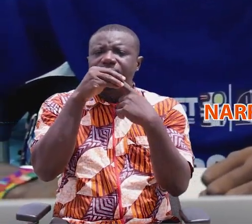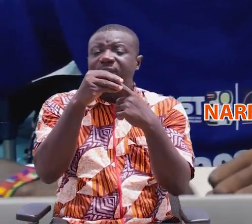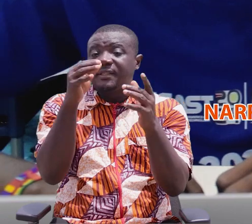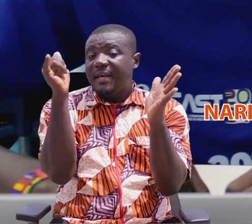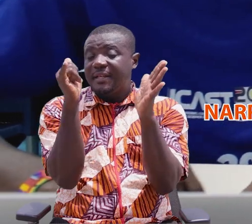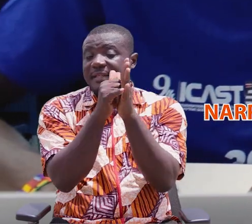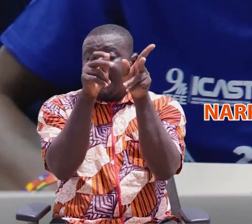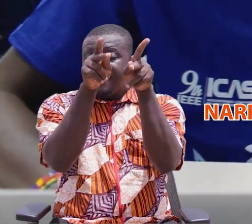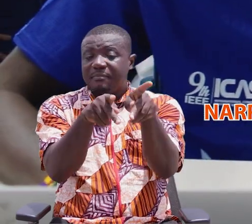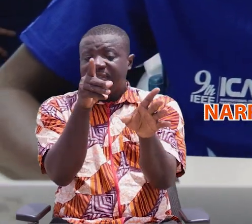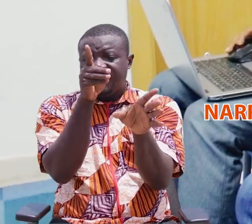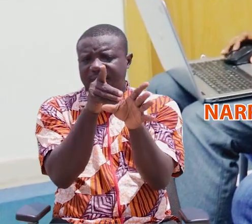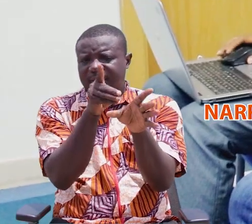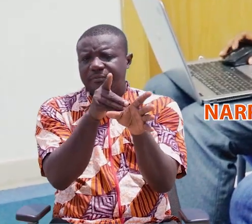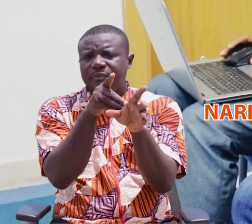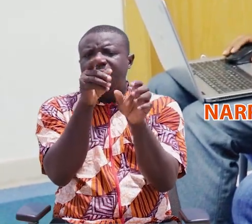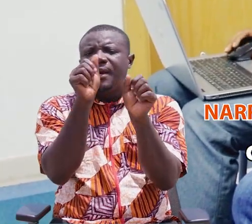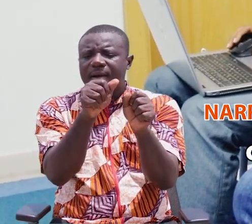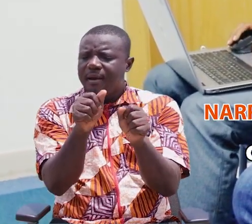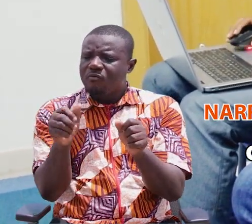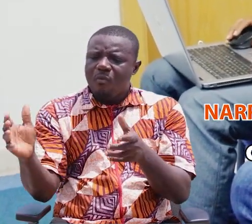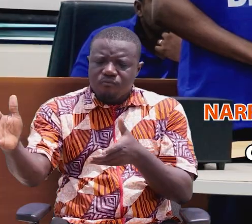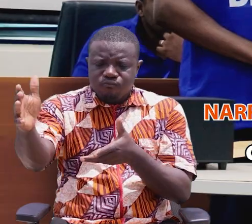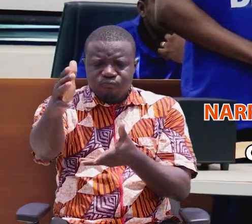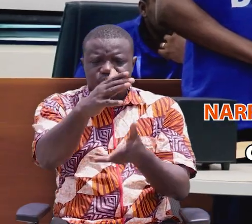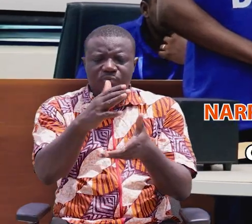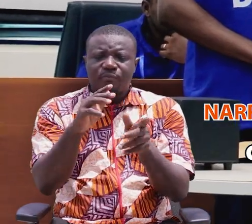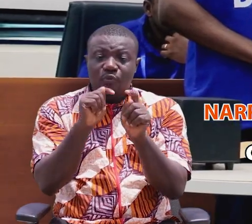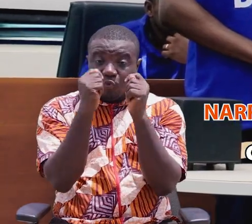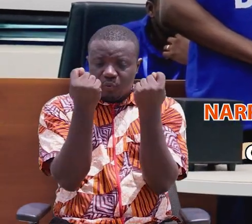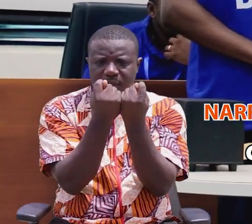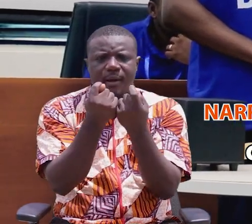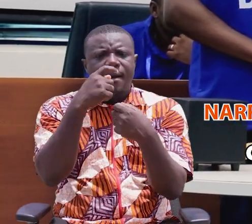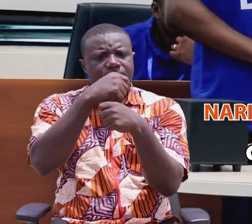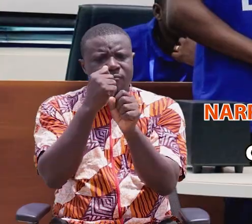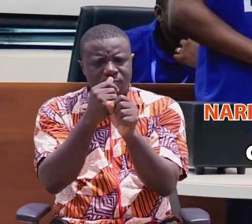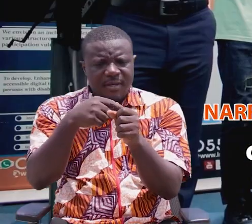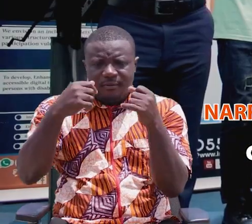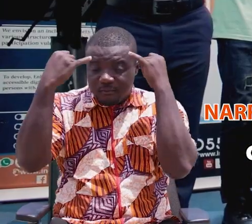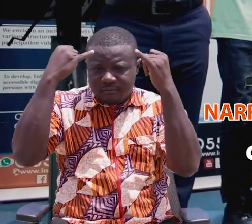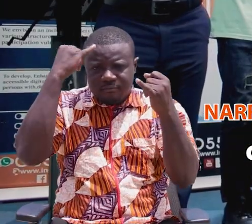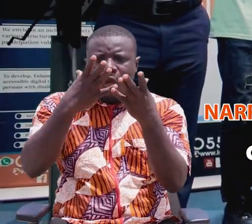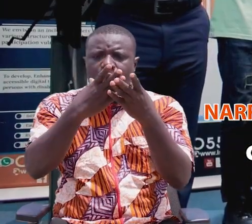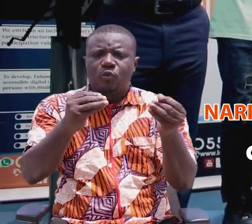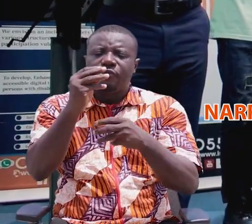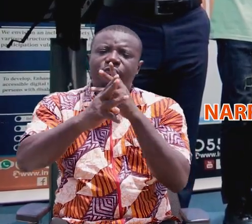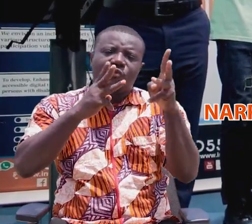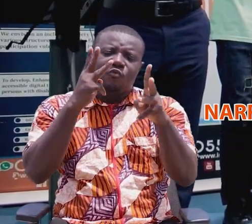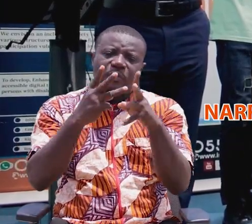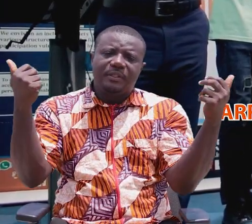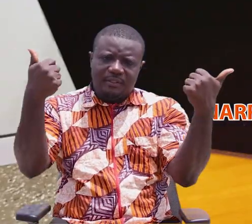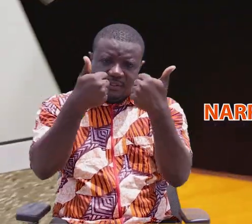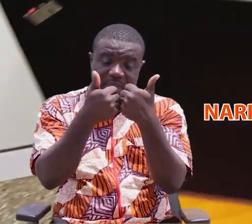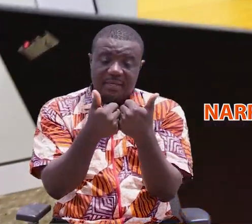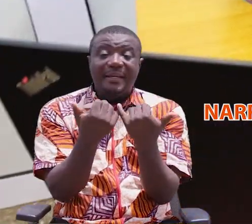where innovators and persons with disabilities come together to co-create solutions for real-world challenges.